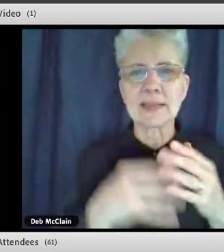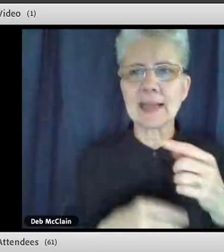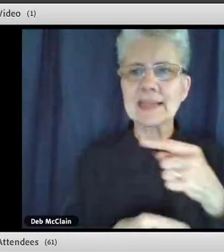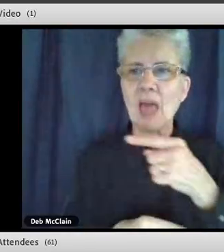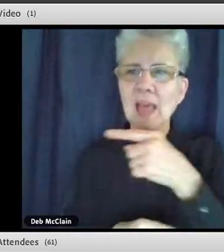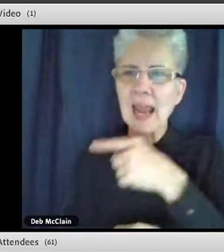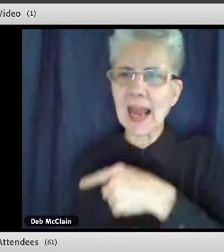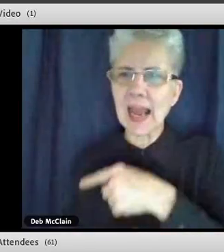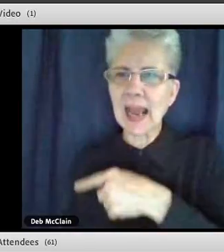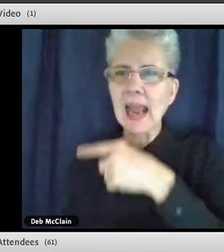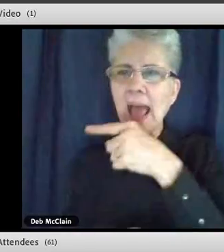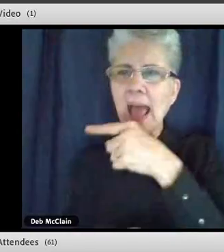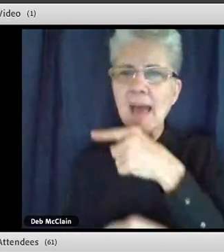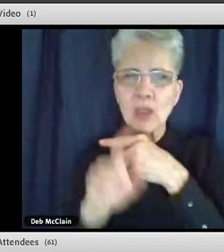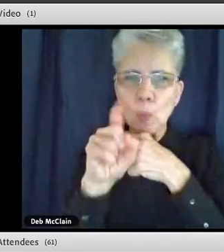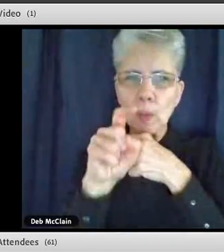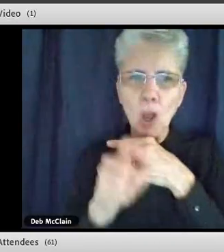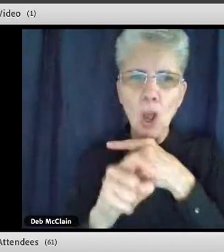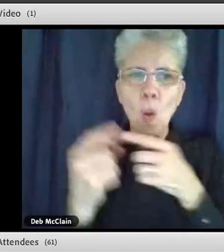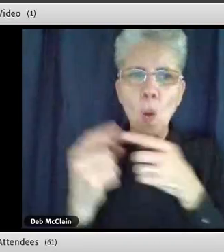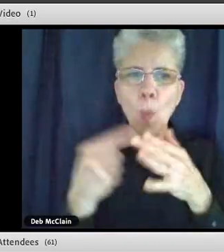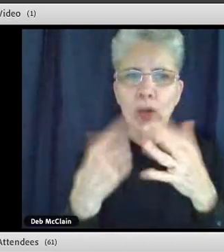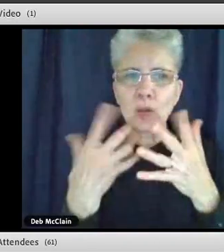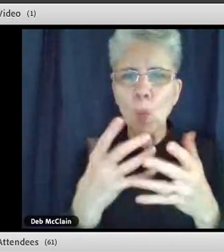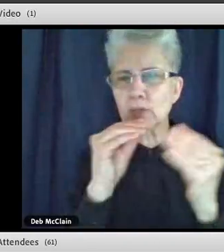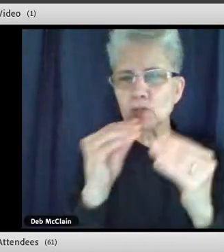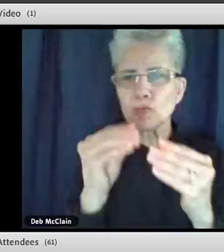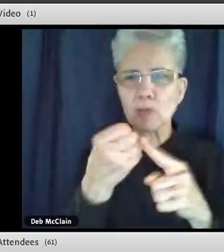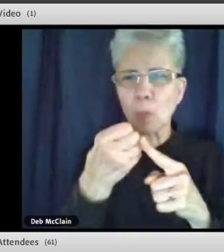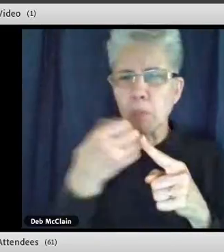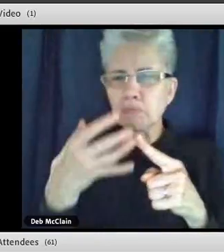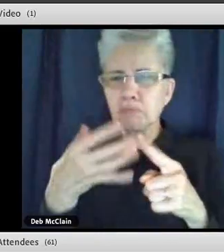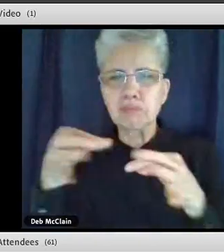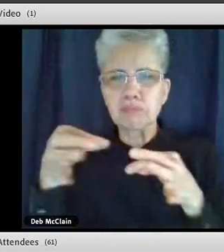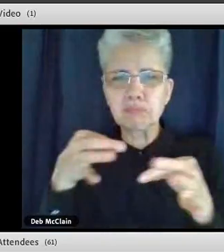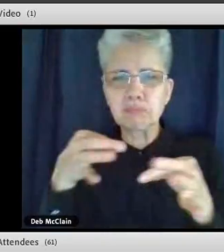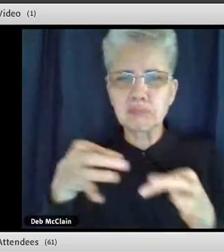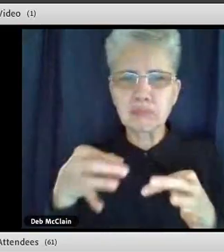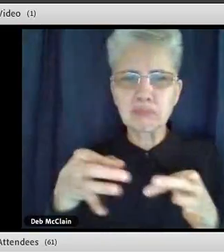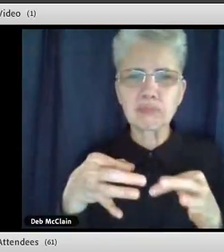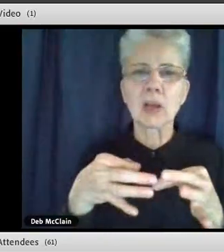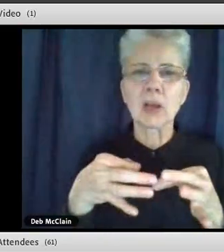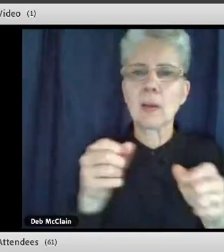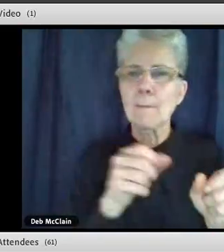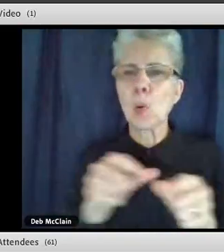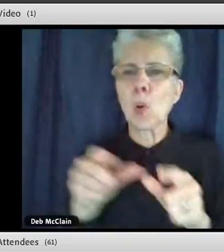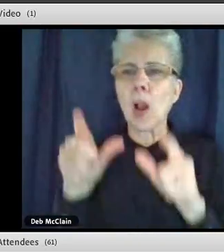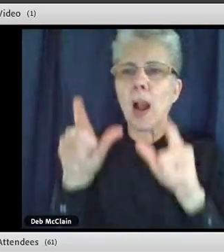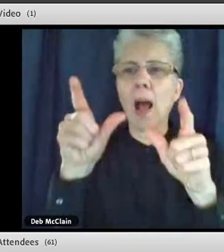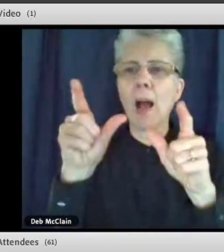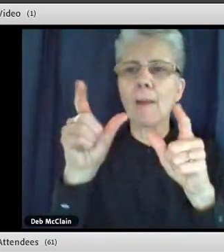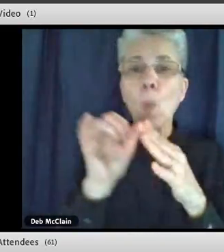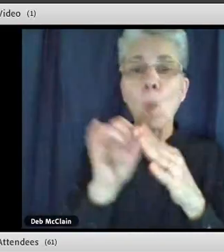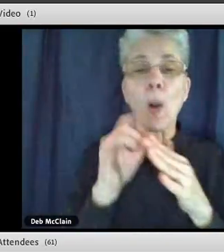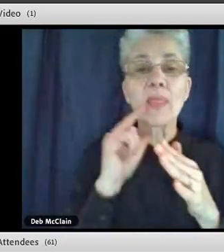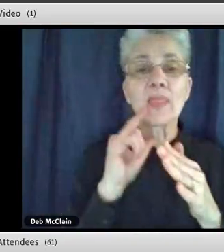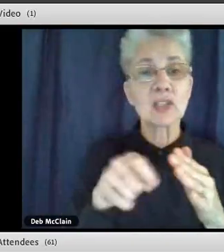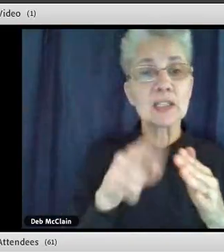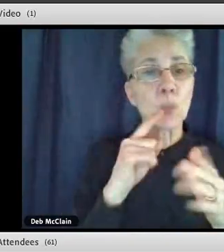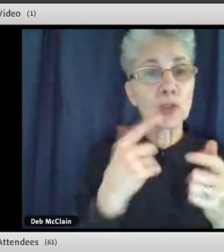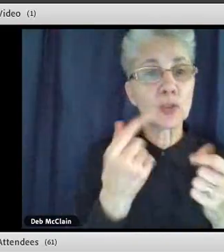click on, an instruction, and it kind of brings up in kind of this main window what the element is and what you should do,